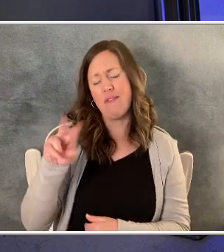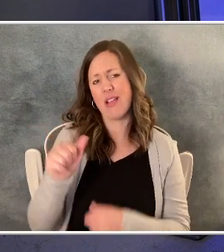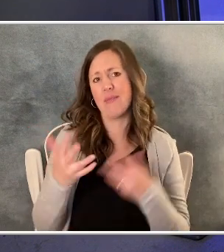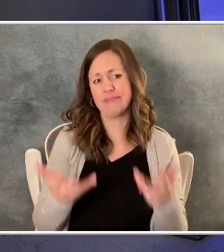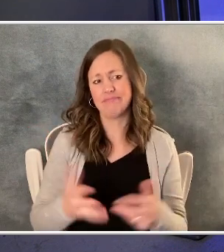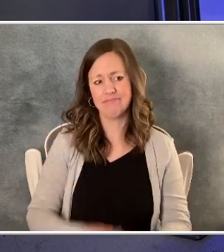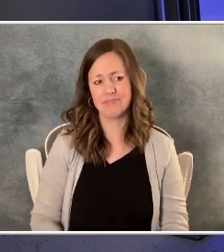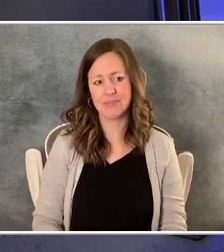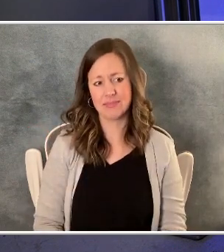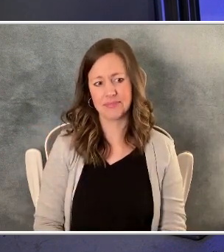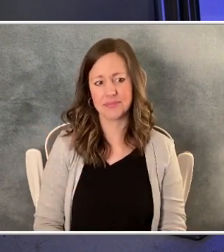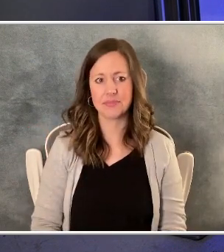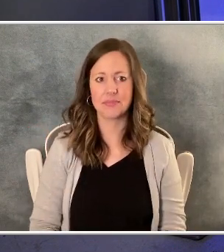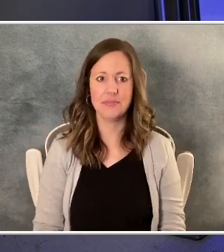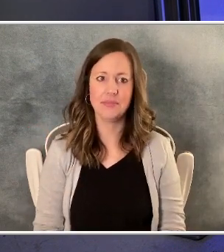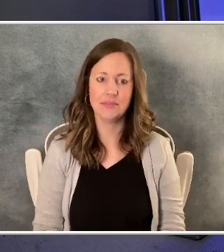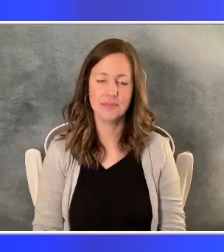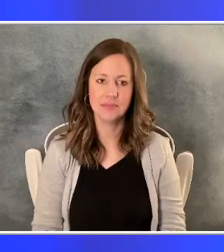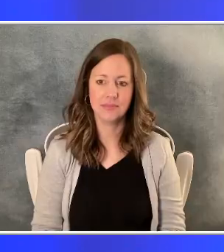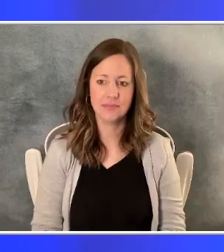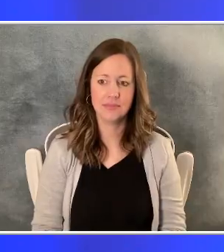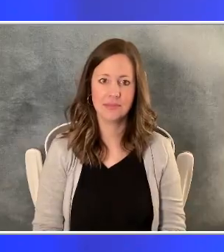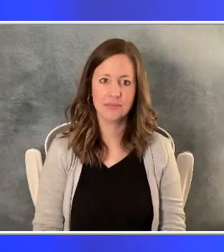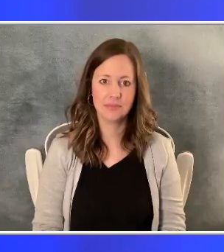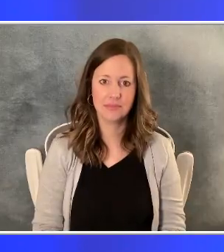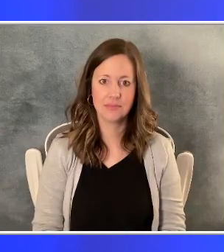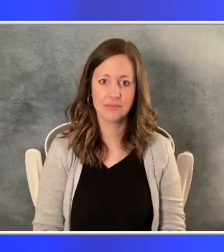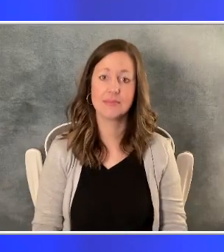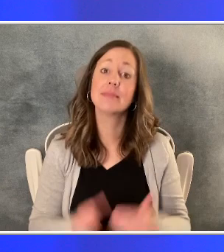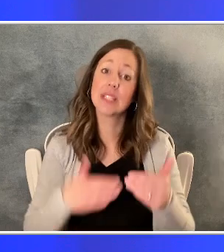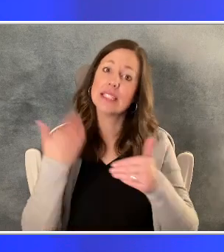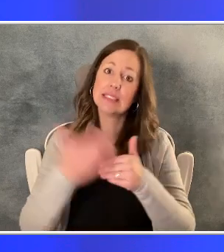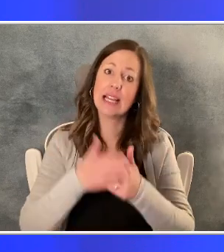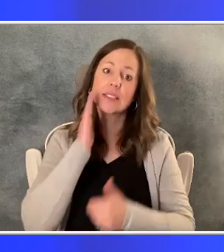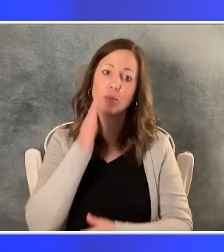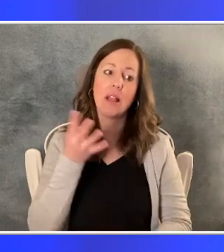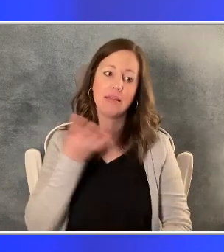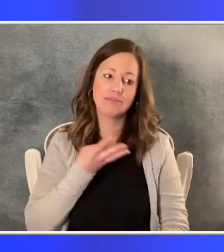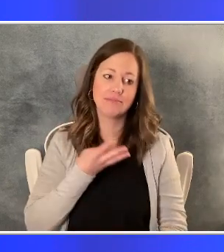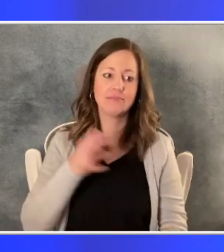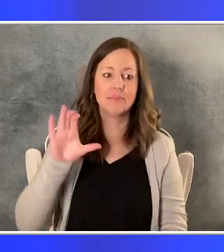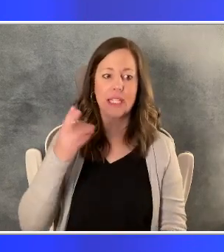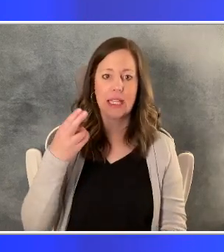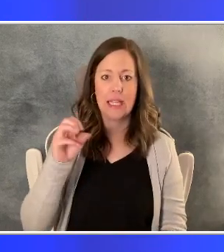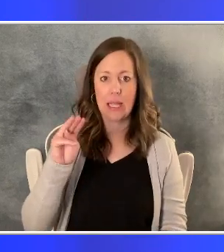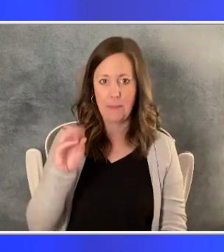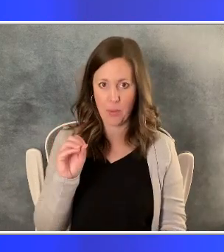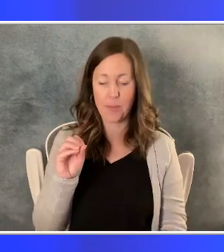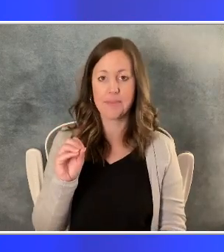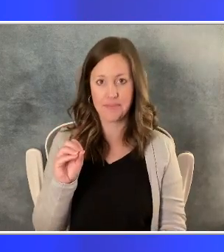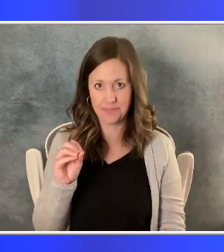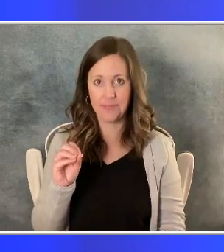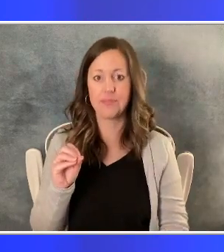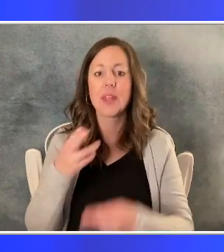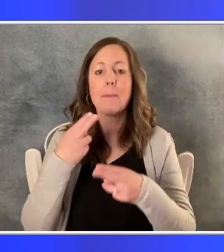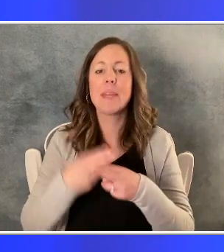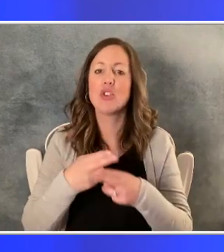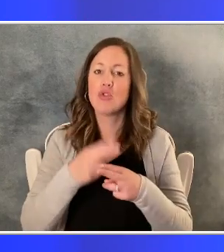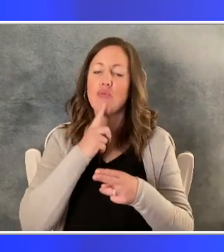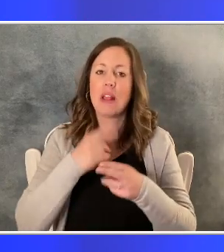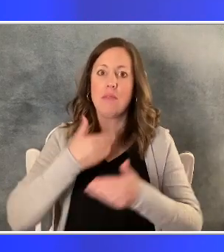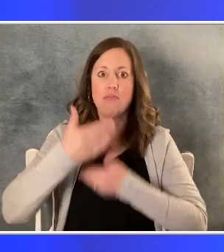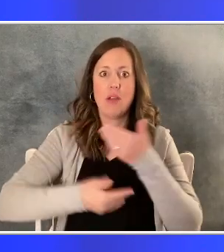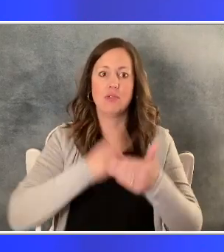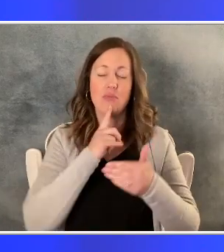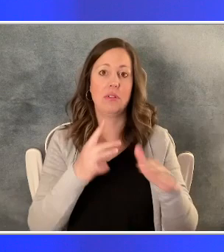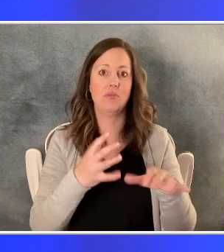Next steps, probable chemotherapy will be the next steps. As we mentioned, we've been going through this whole process so quickly that we're kind of